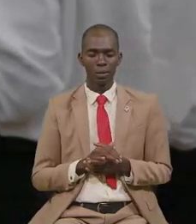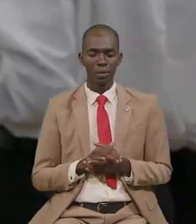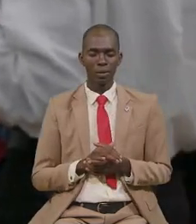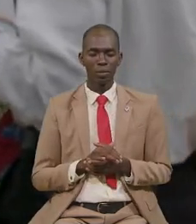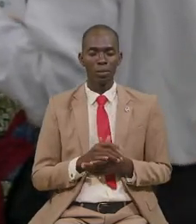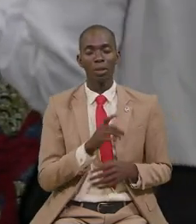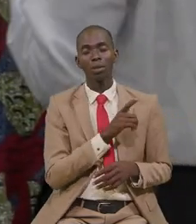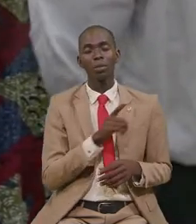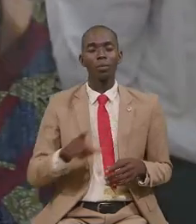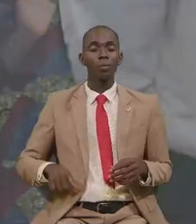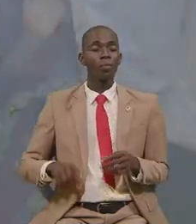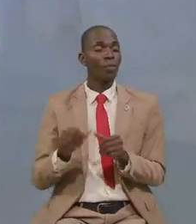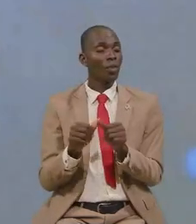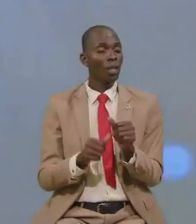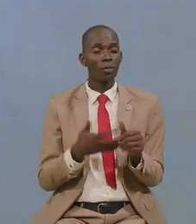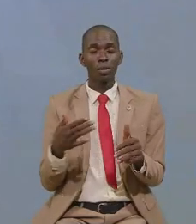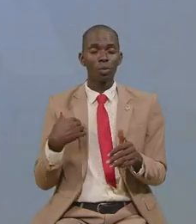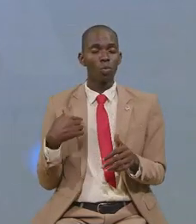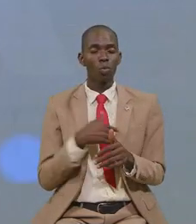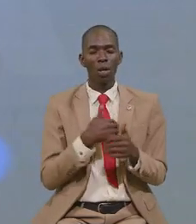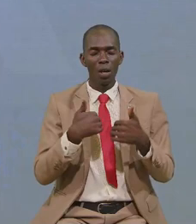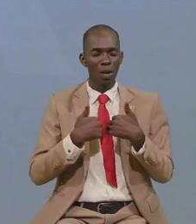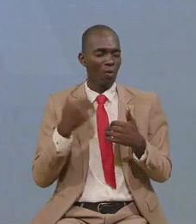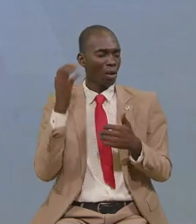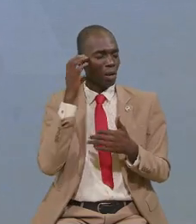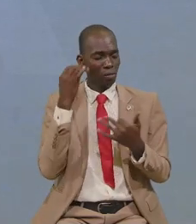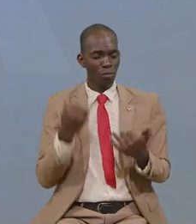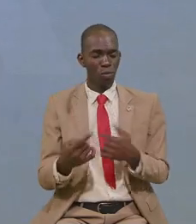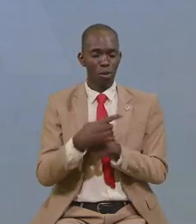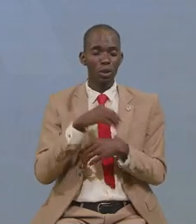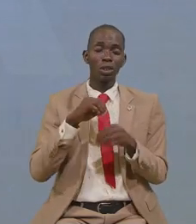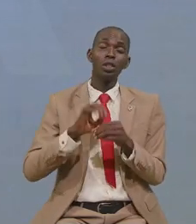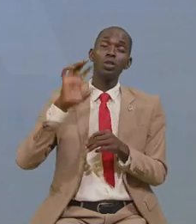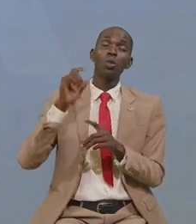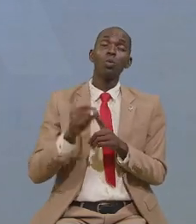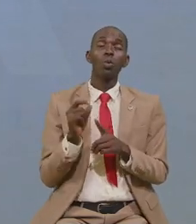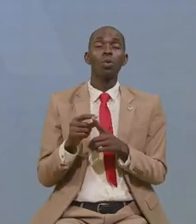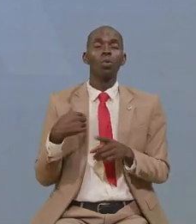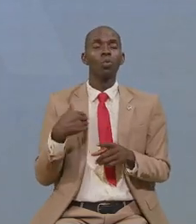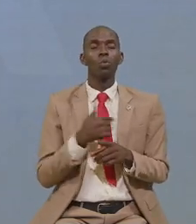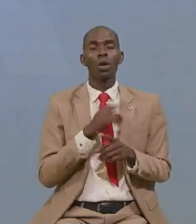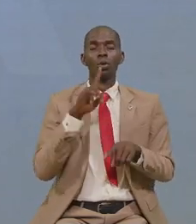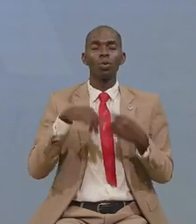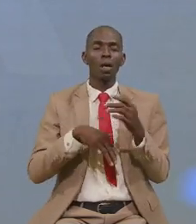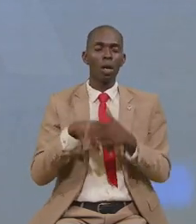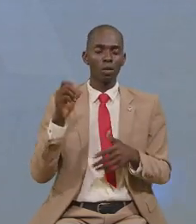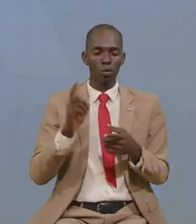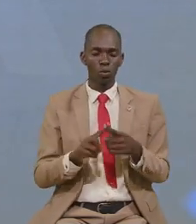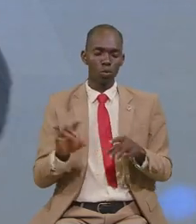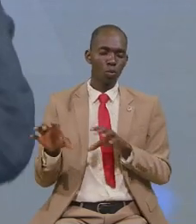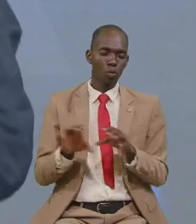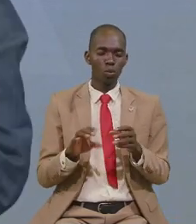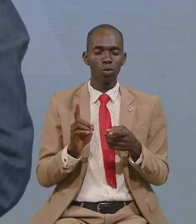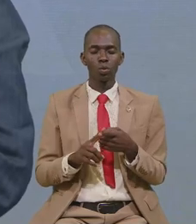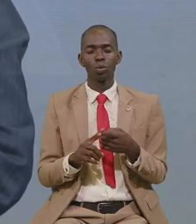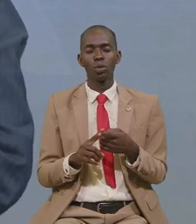Lord, everything we've heard today in your word, we're going forth to observe, to obey,